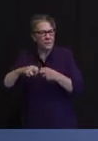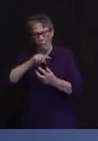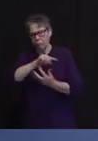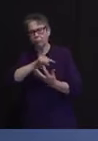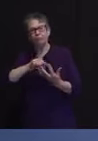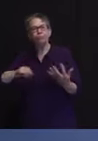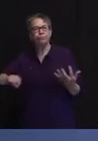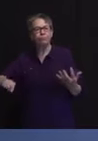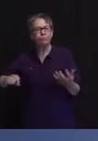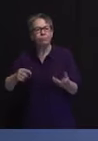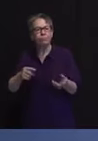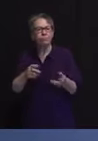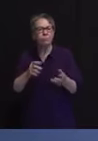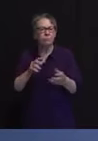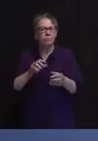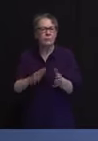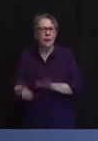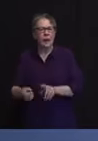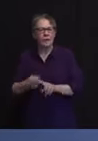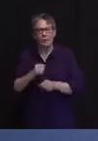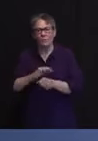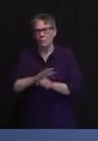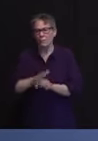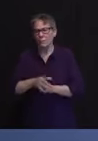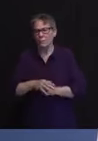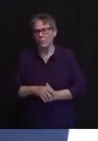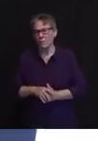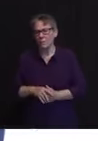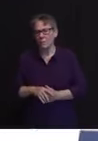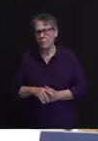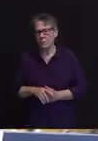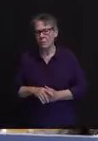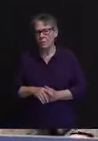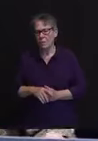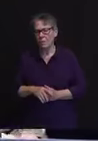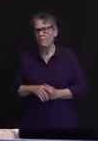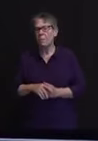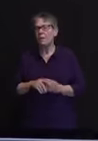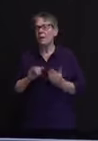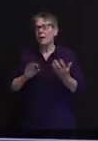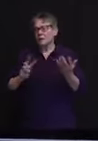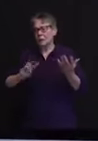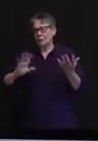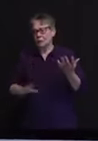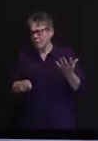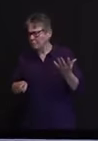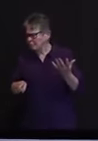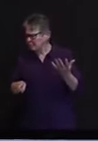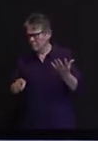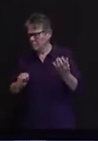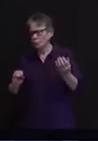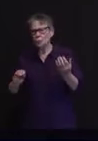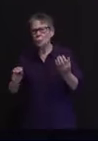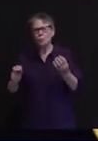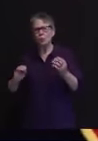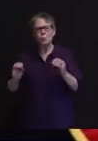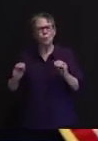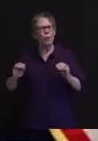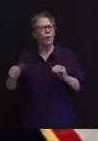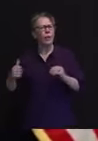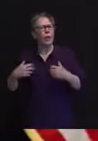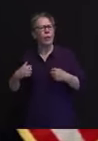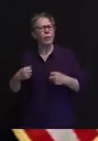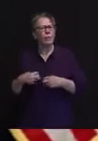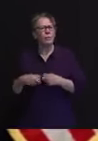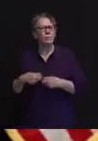documented underlying disease. Thank you for that. Again, on race, the number that jumps out for me continues to be the African